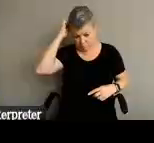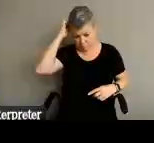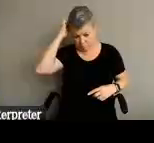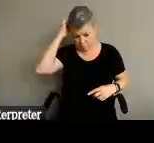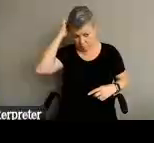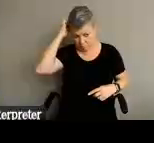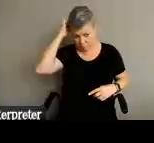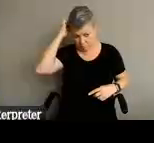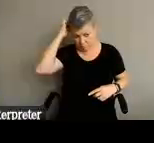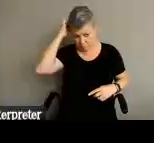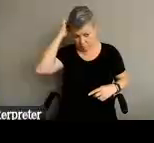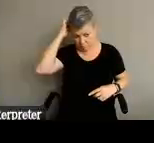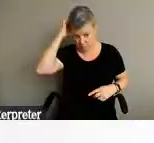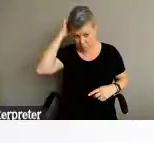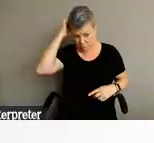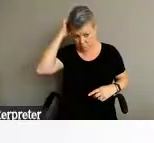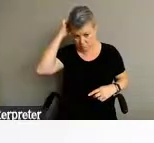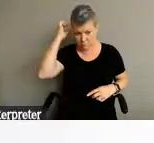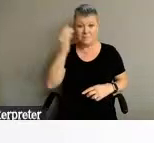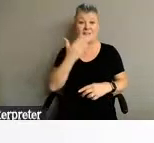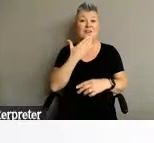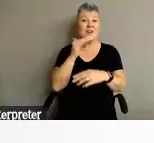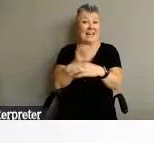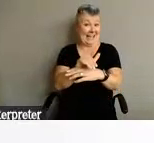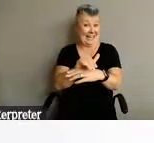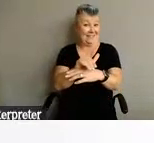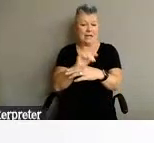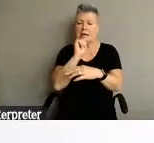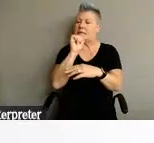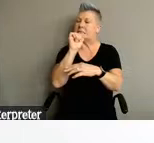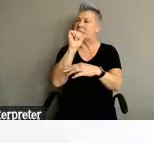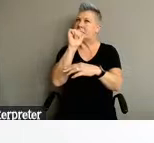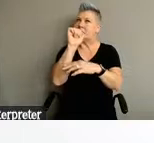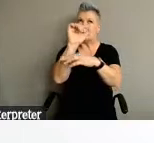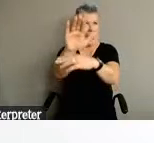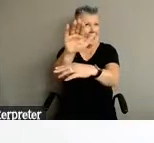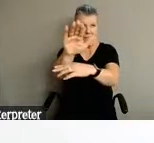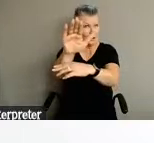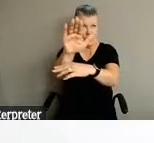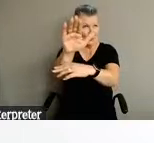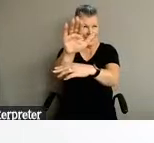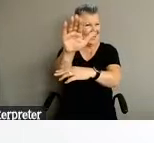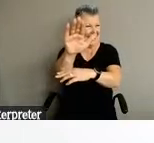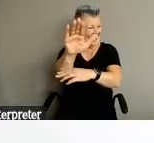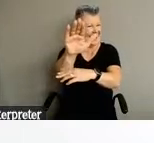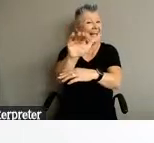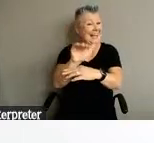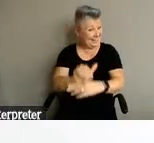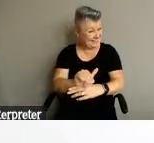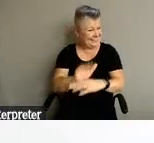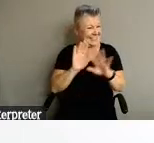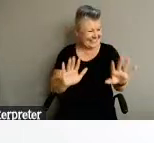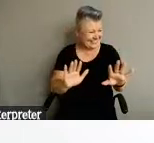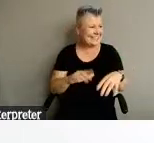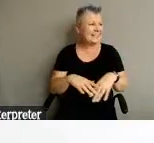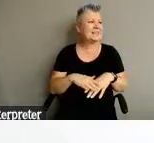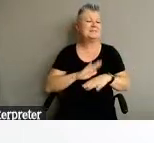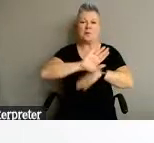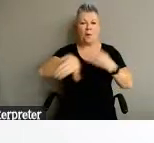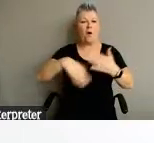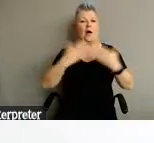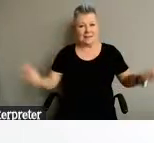Good evening, everyone. It's not afternoon anymore. Vice President Dr.